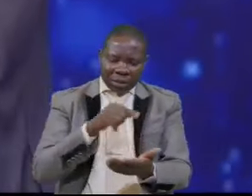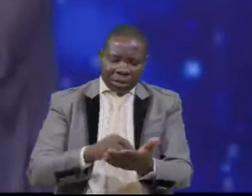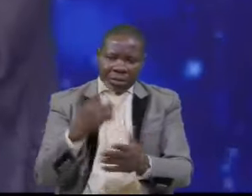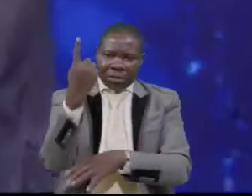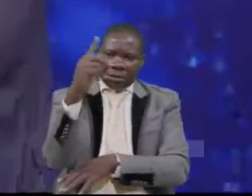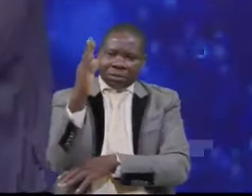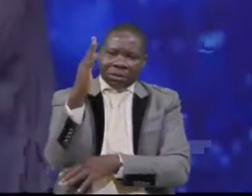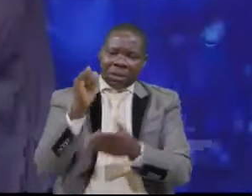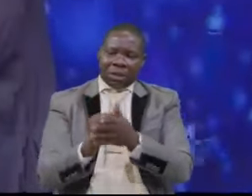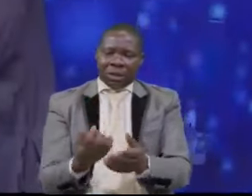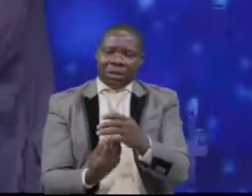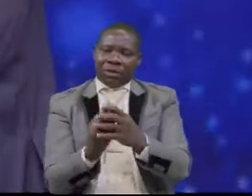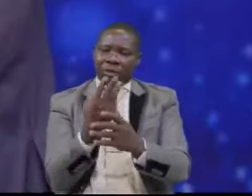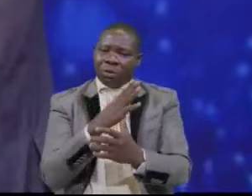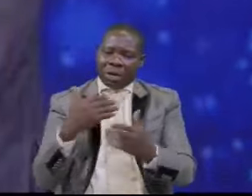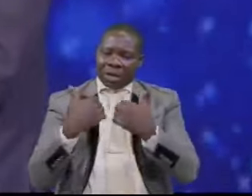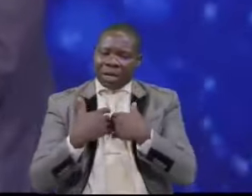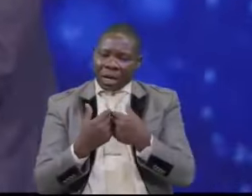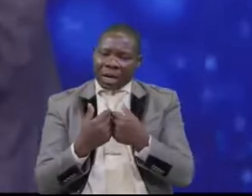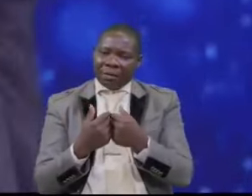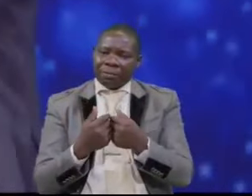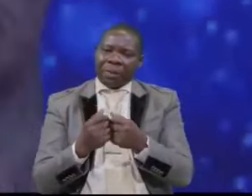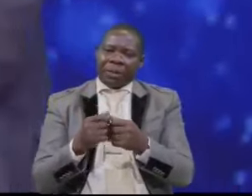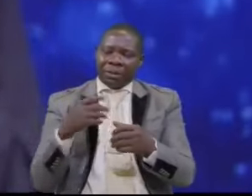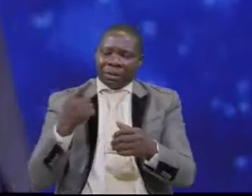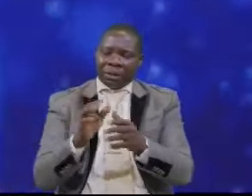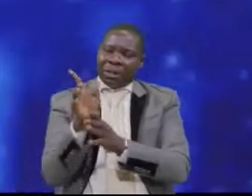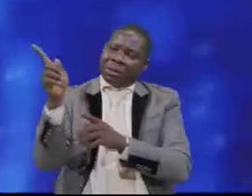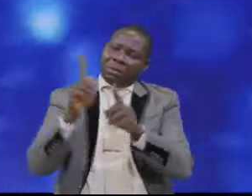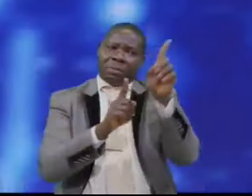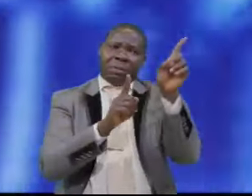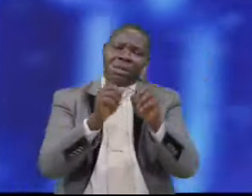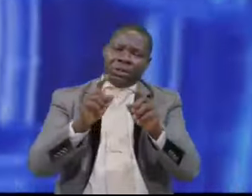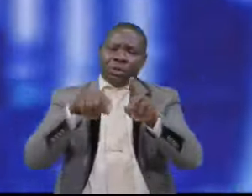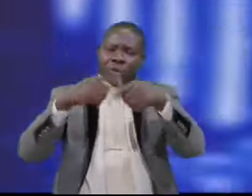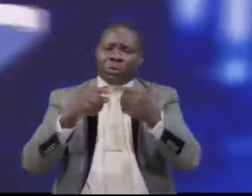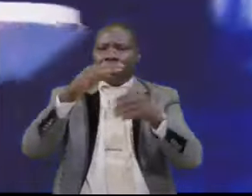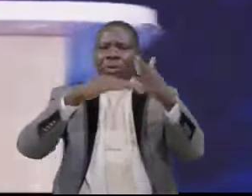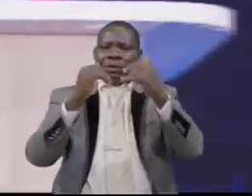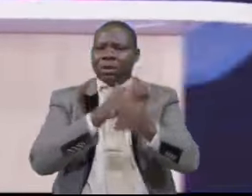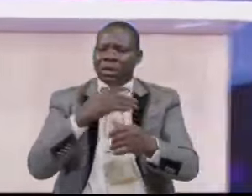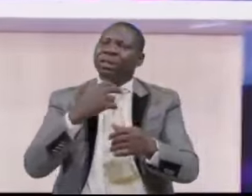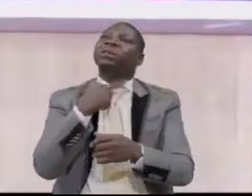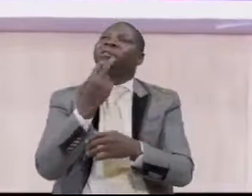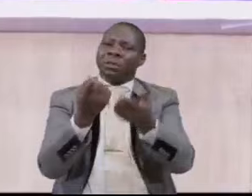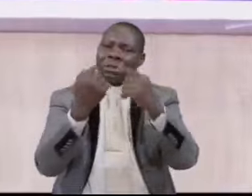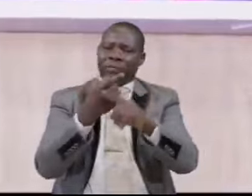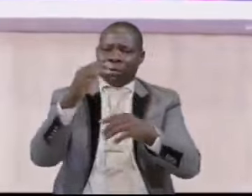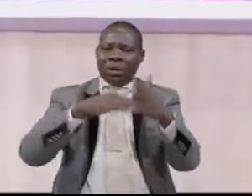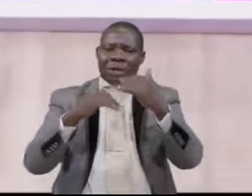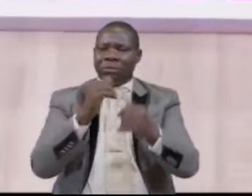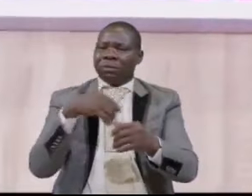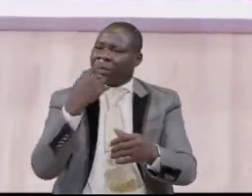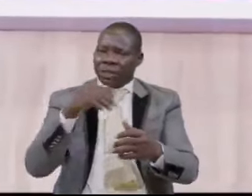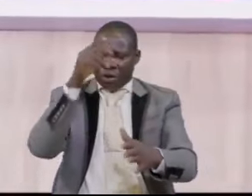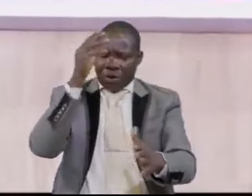and then a voice came of the watcher from heaven and said, cut it down. Could anybody ever